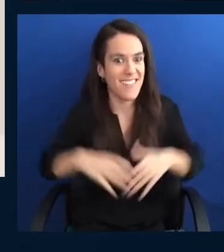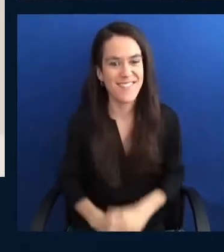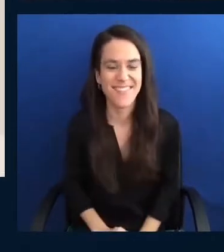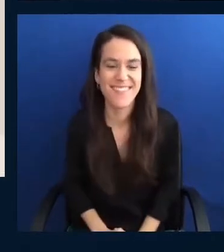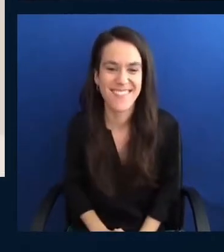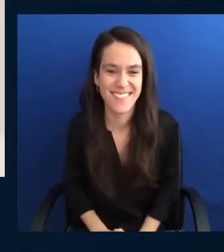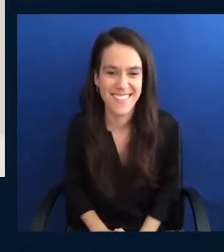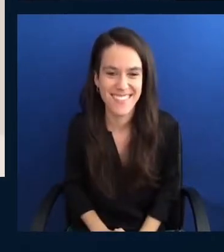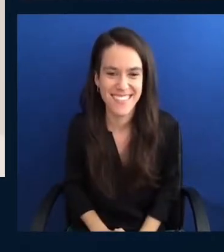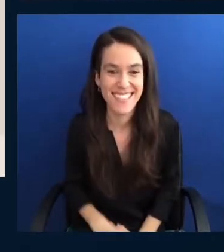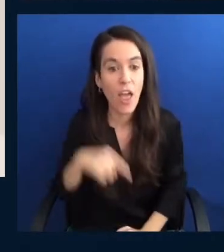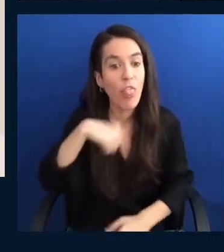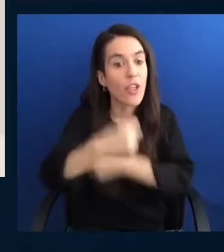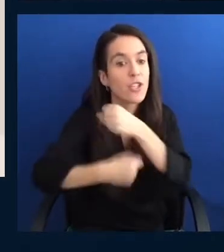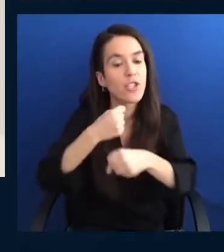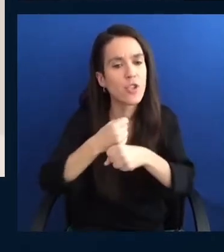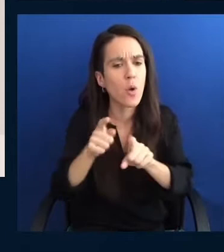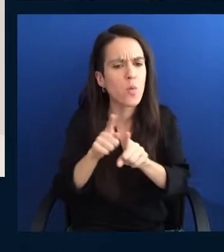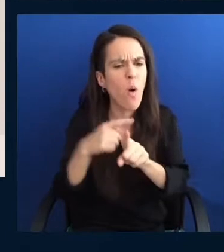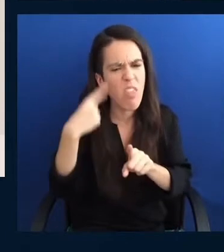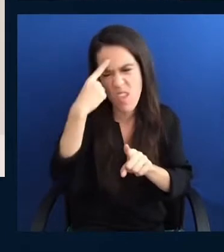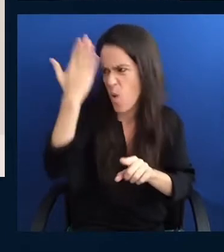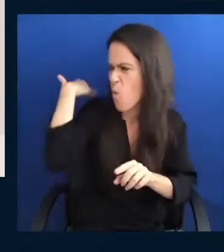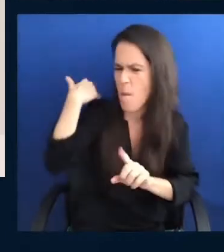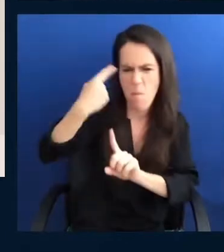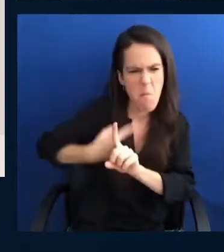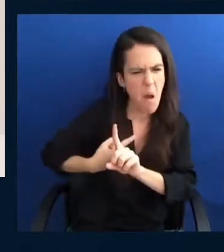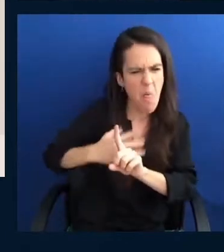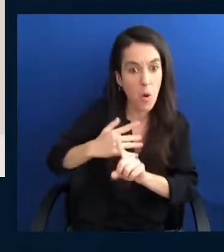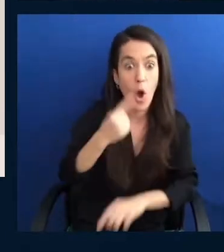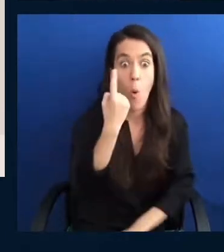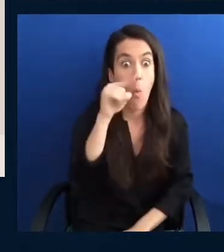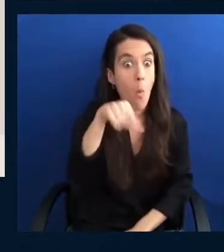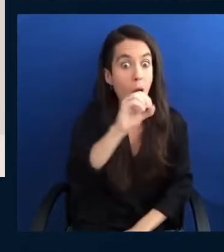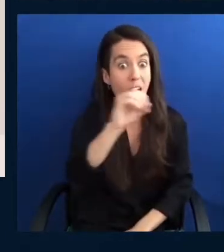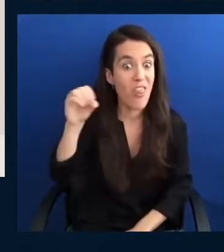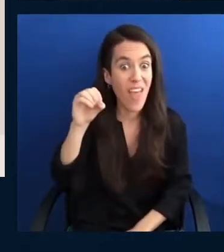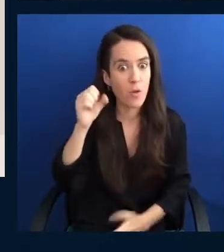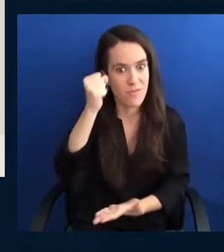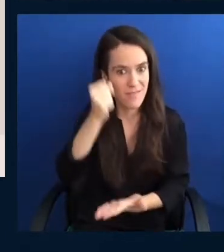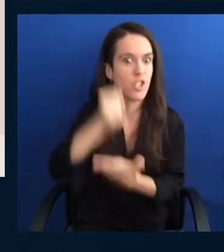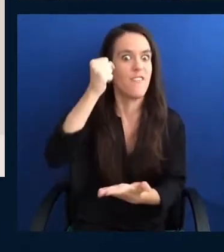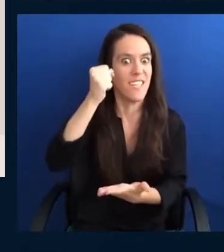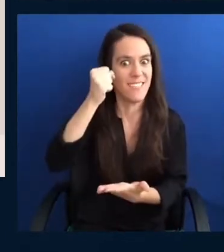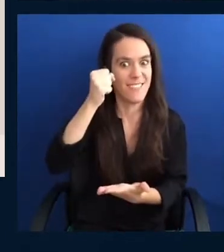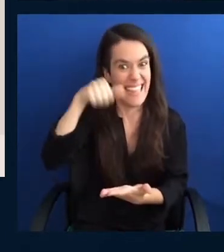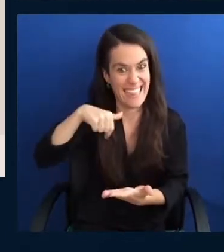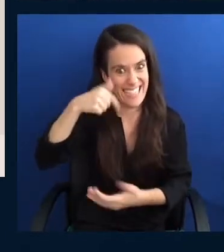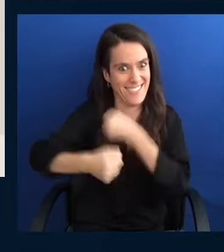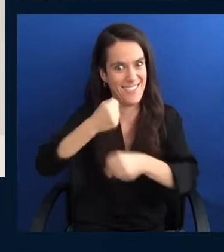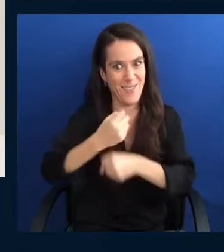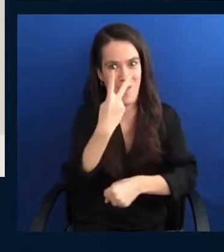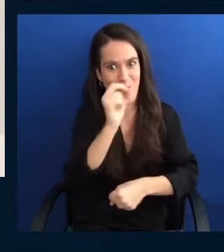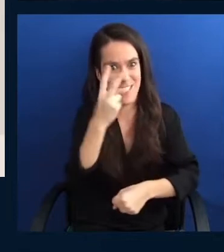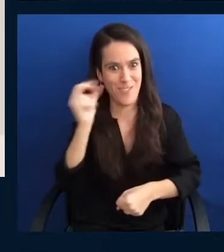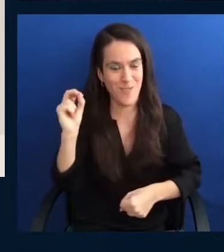And this year we already, I think about a month ago, we hit the 1,000 certification marks in 2020. So we did a